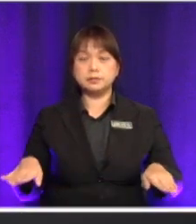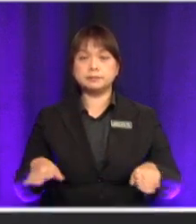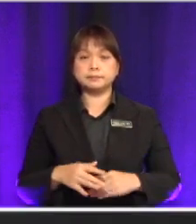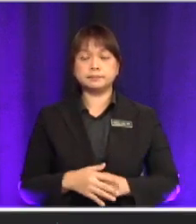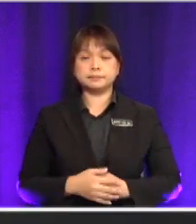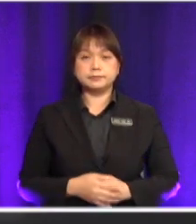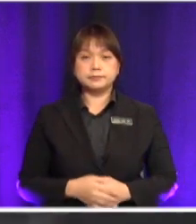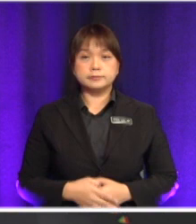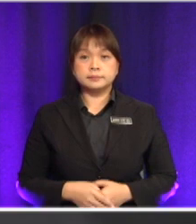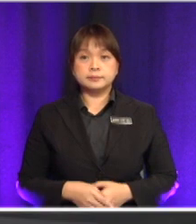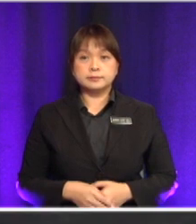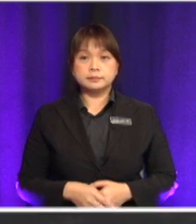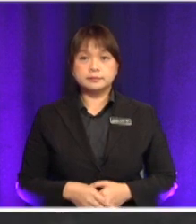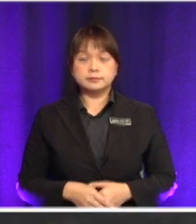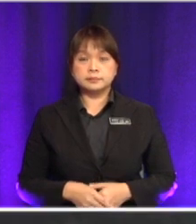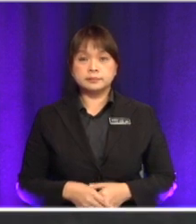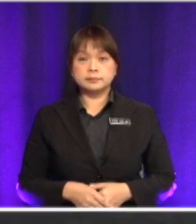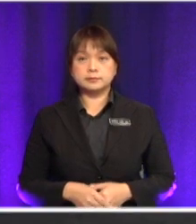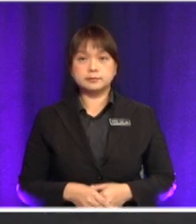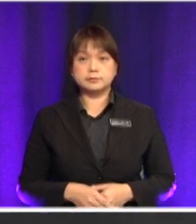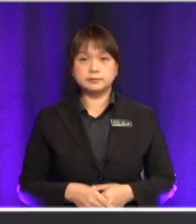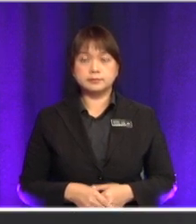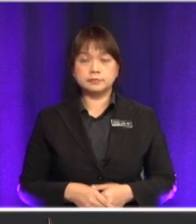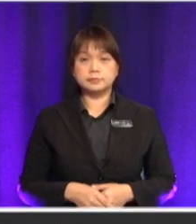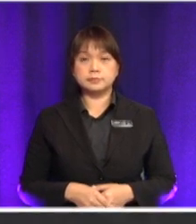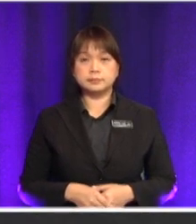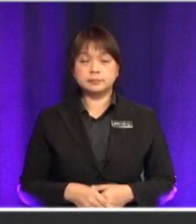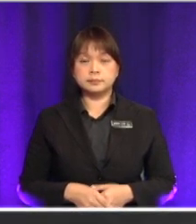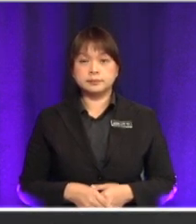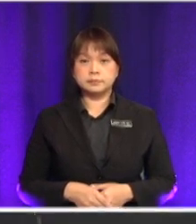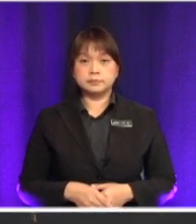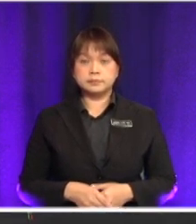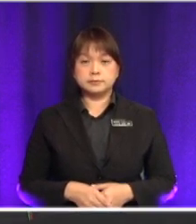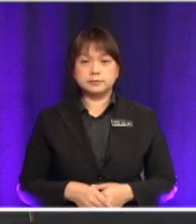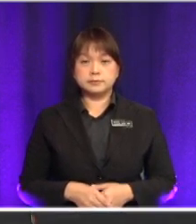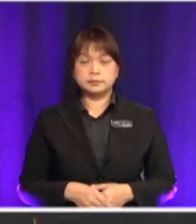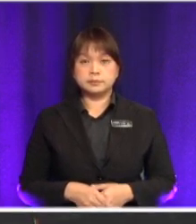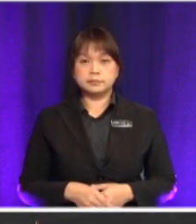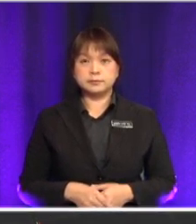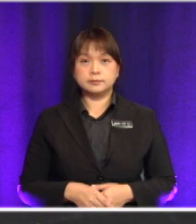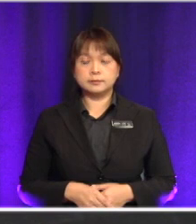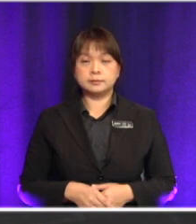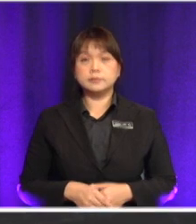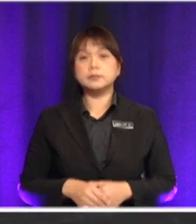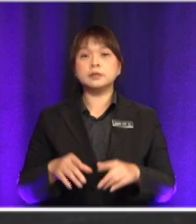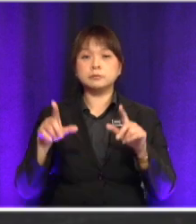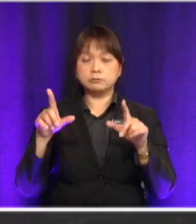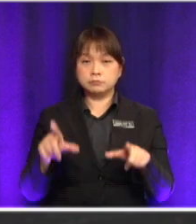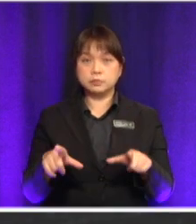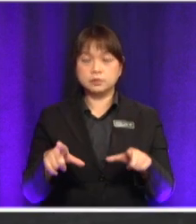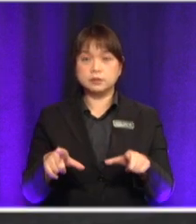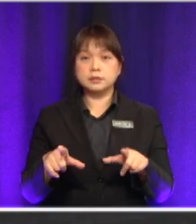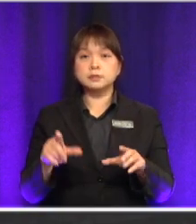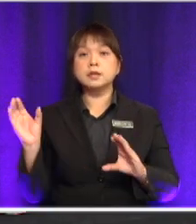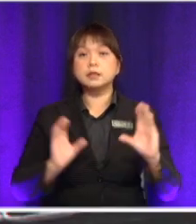now. Duffy, what about number 6? Dad put in a car alarm. Yeah, he put in a car alarm. Yes,